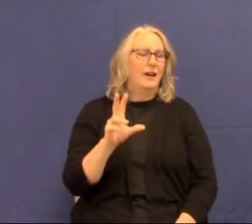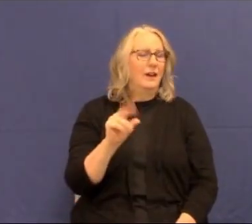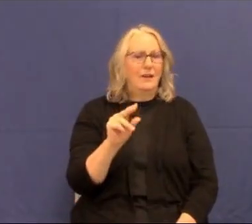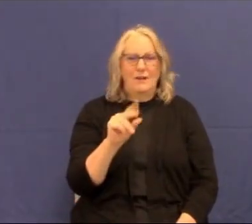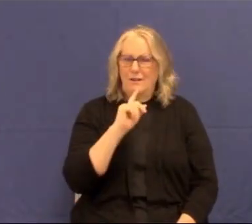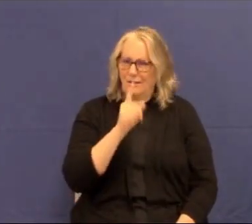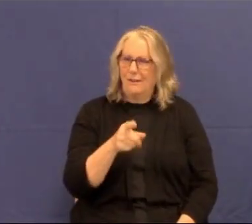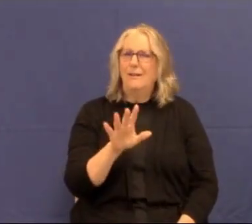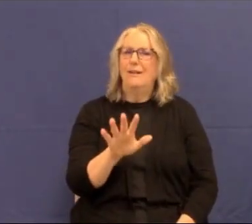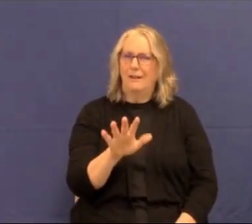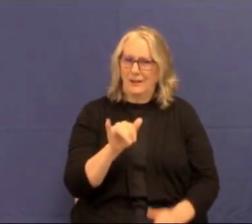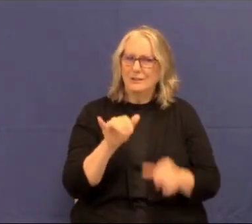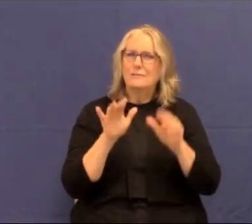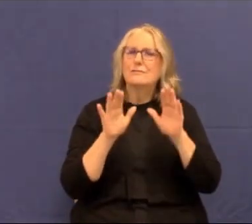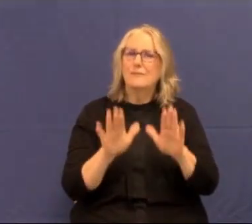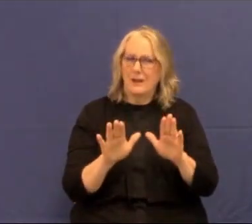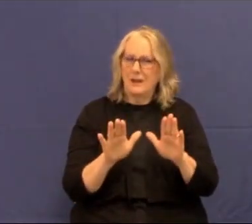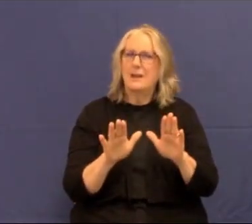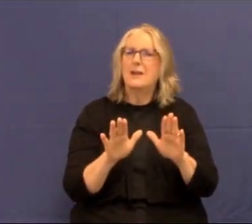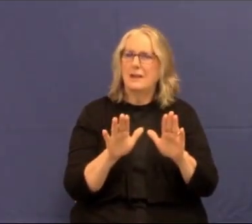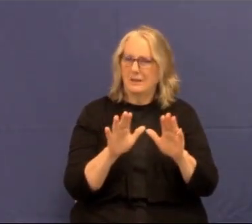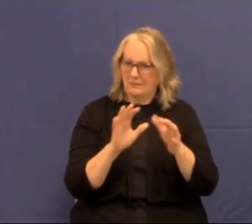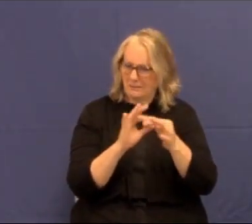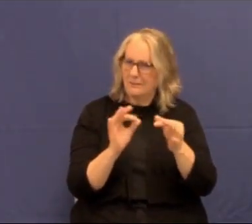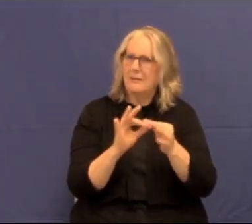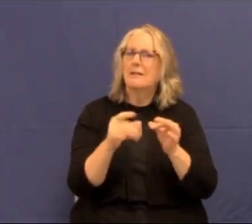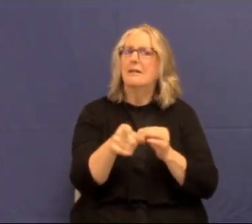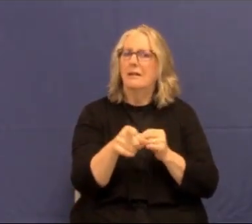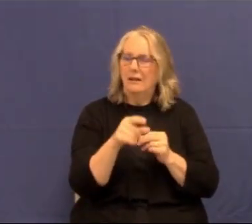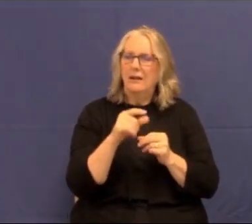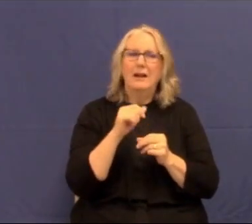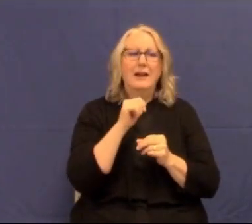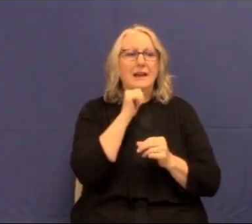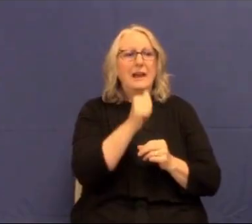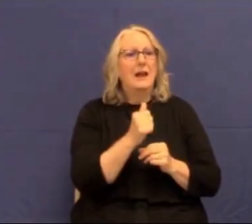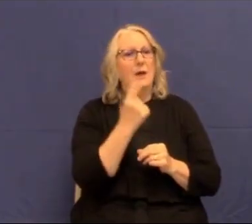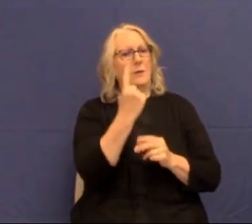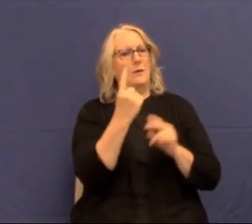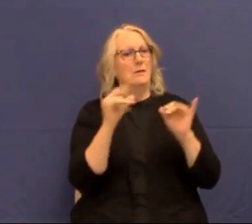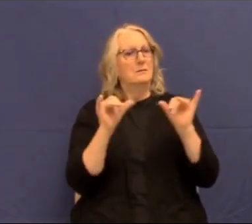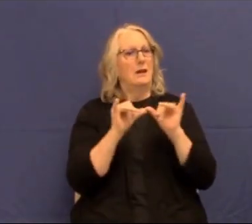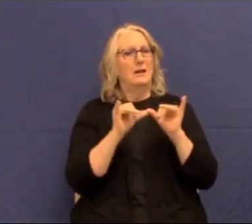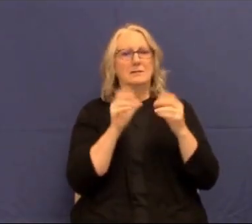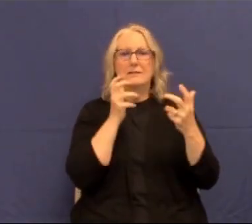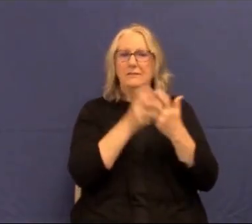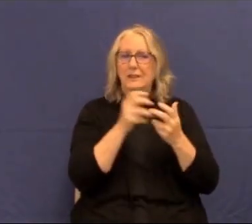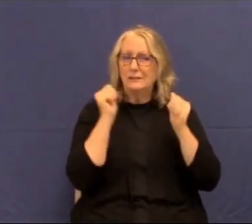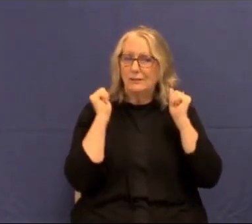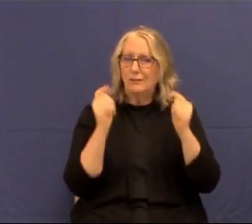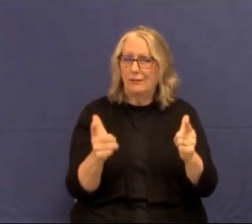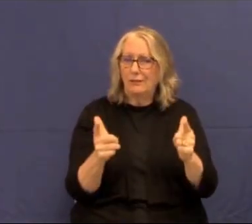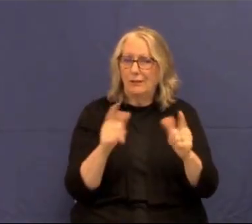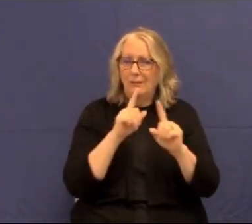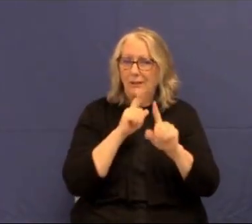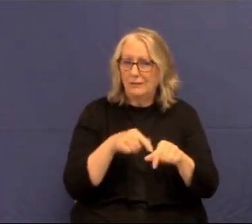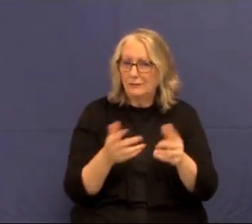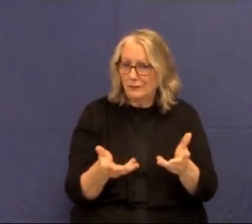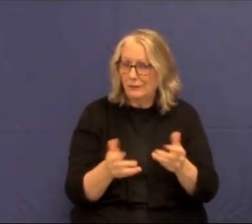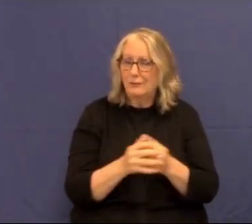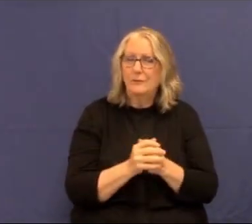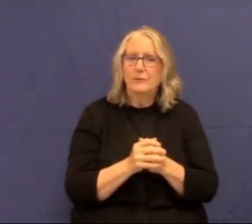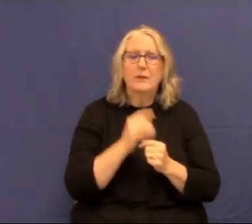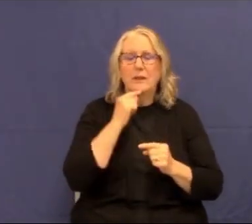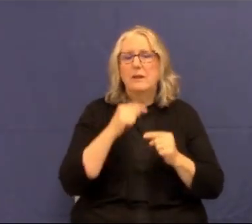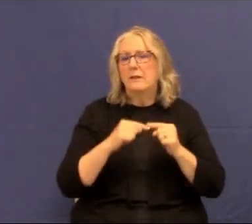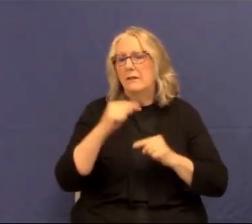No, I think that's really great and telling, that it's not a one size fit all